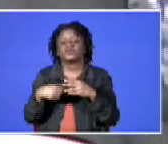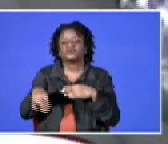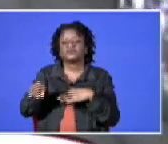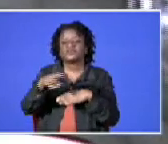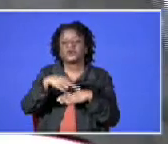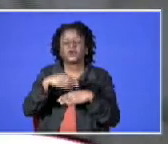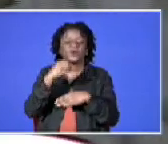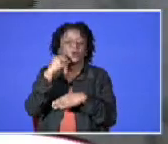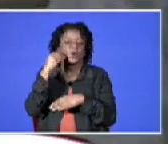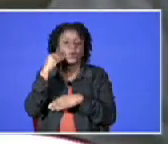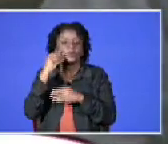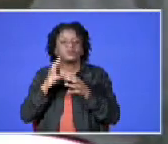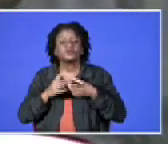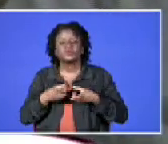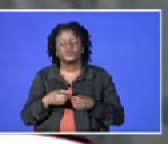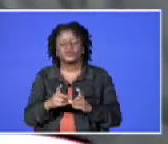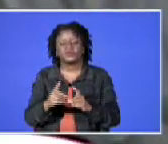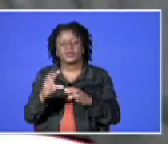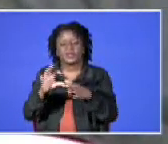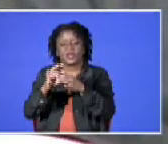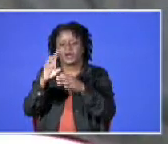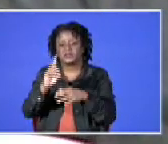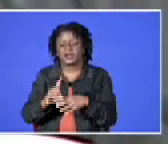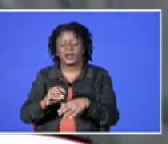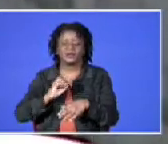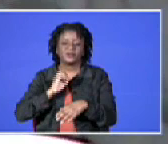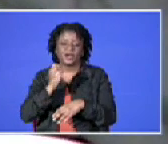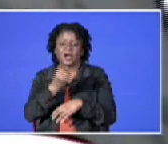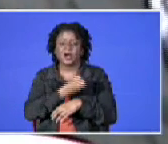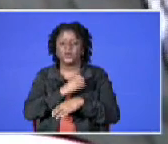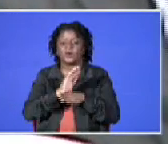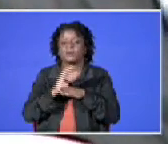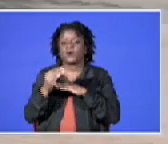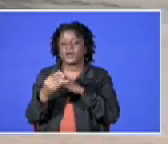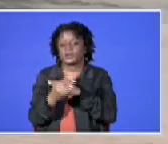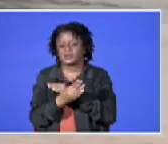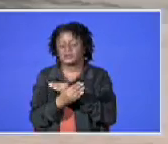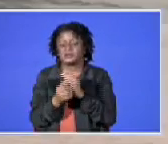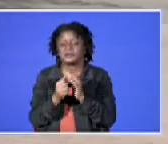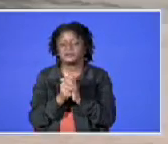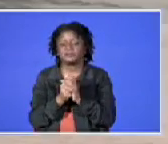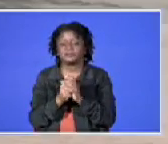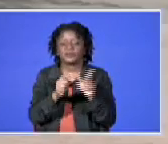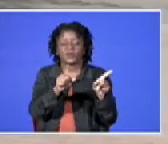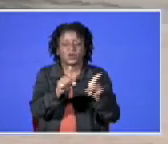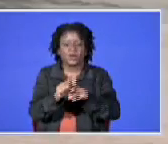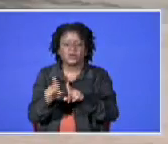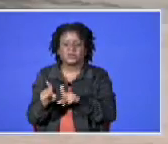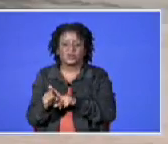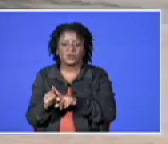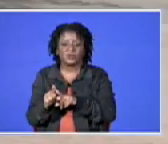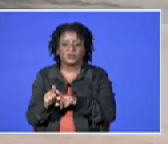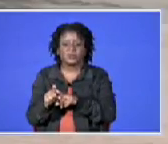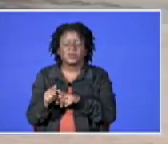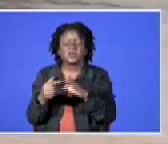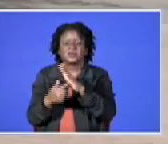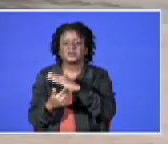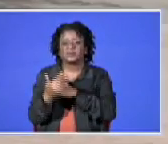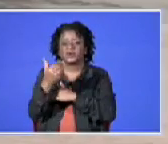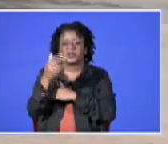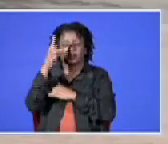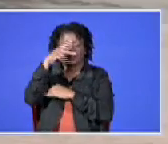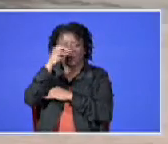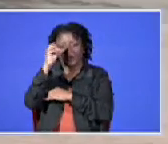during the lockdown of our borders. Also, in the Prime Minister's communication this morning,